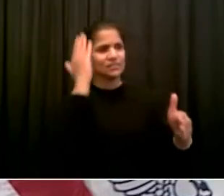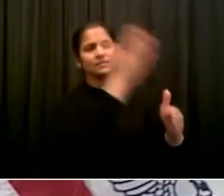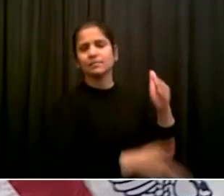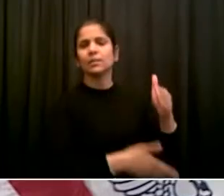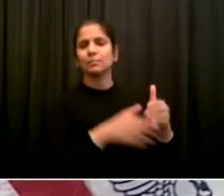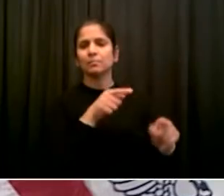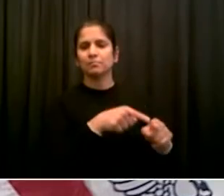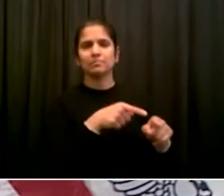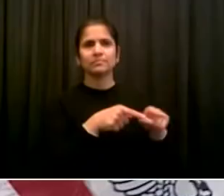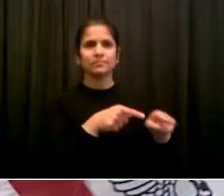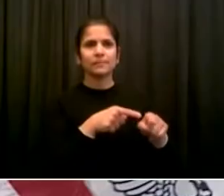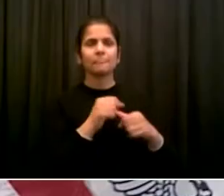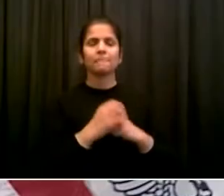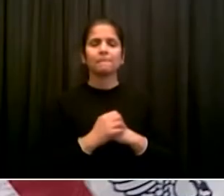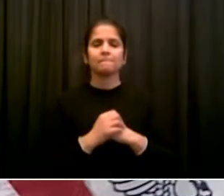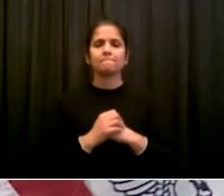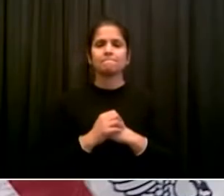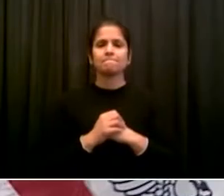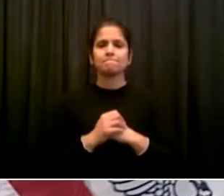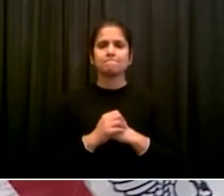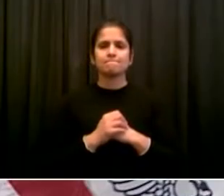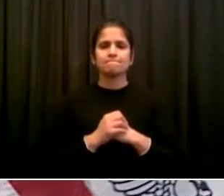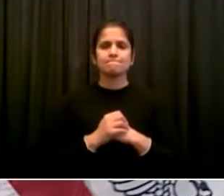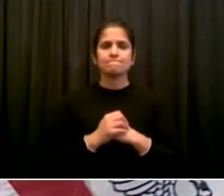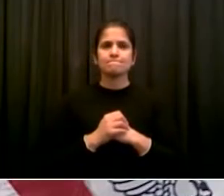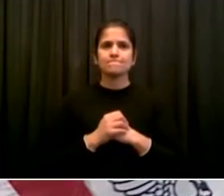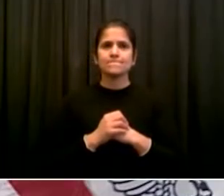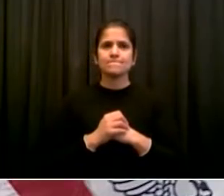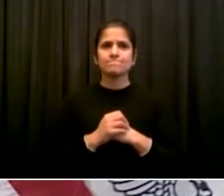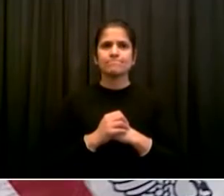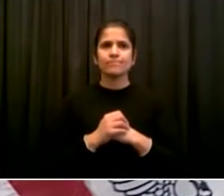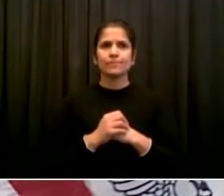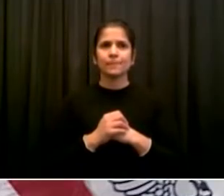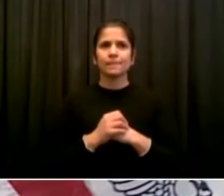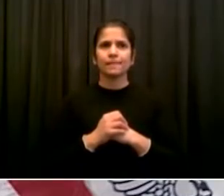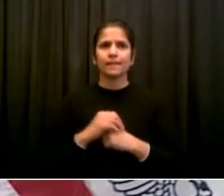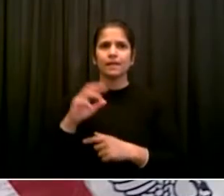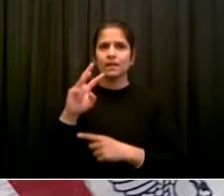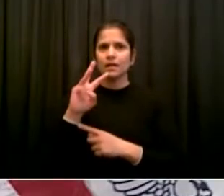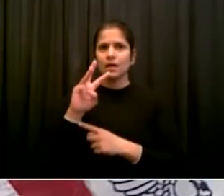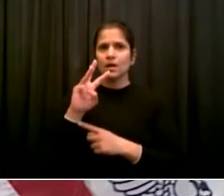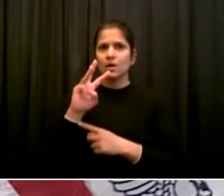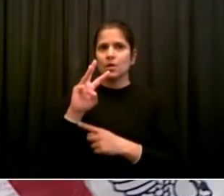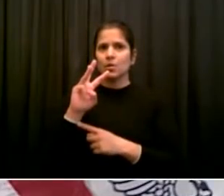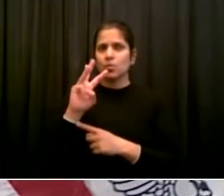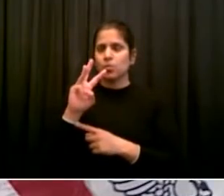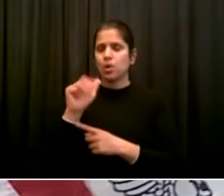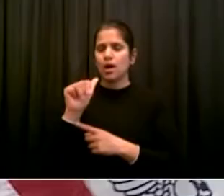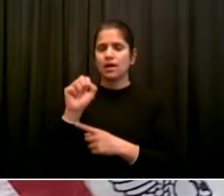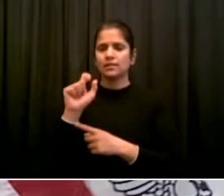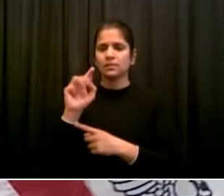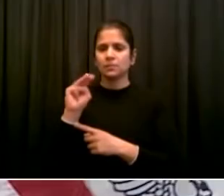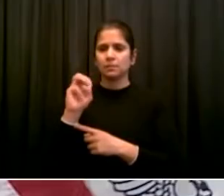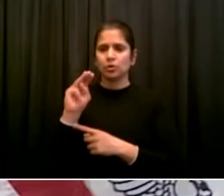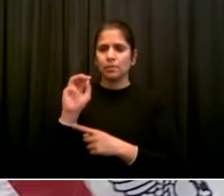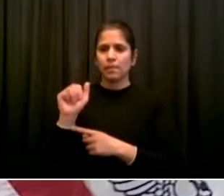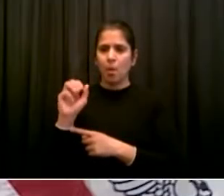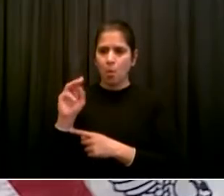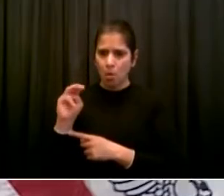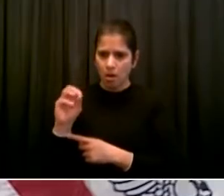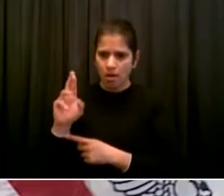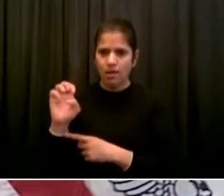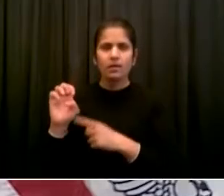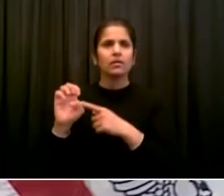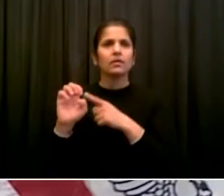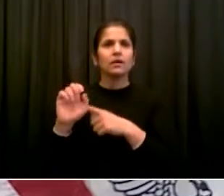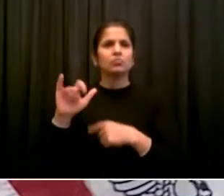I want to turn to Wes Moore, and I want to say I've gotten to know Wes over recent years through his extraordinary leadership